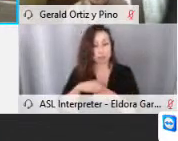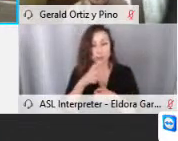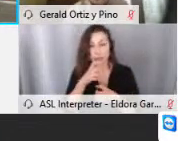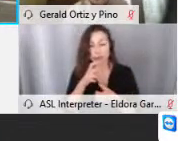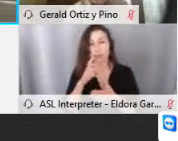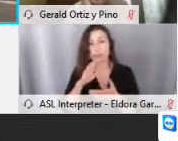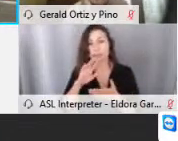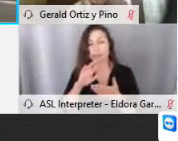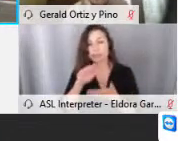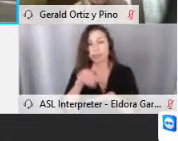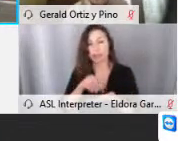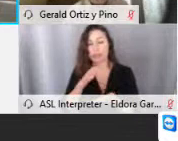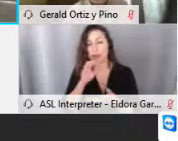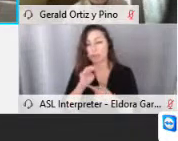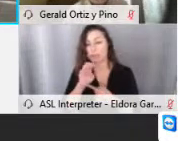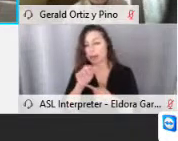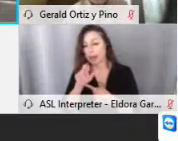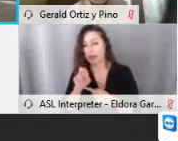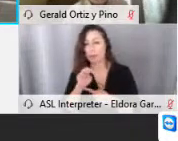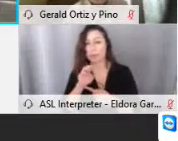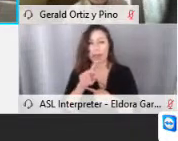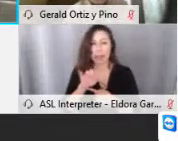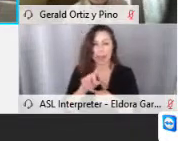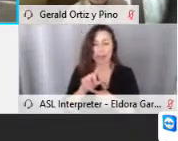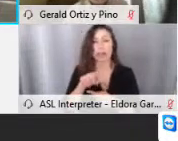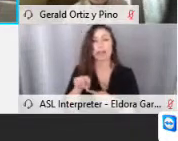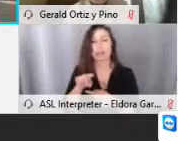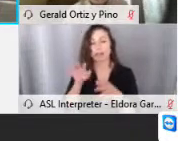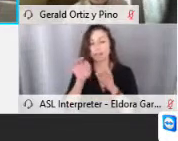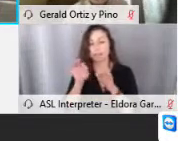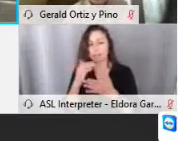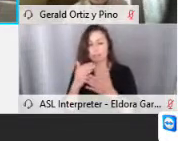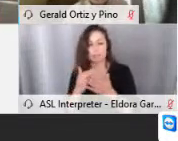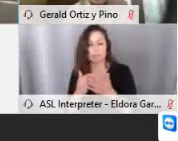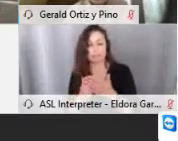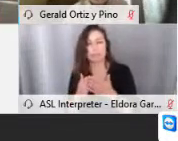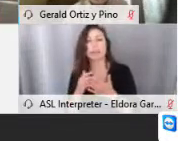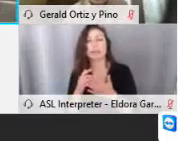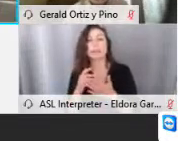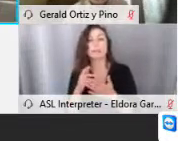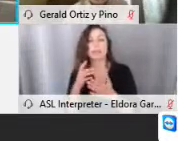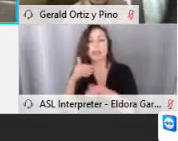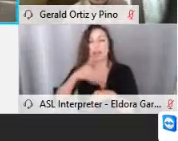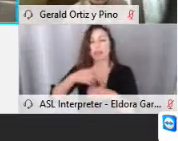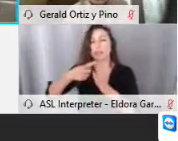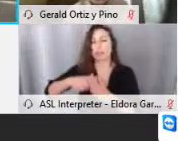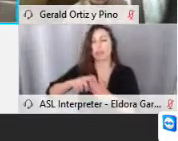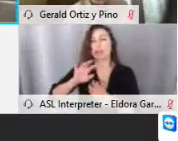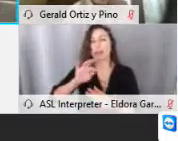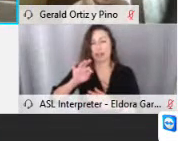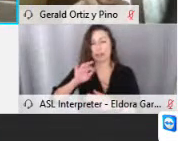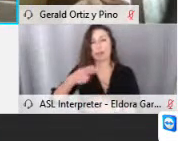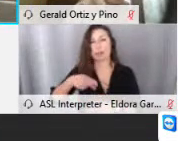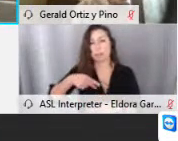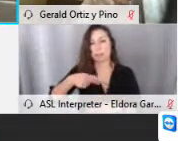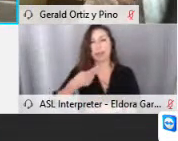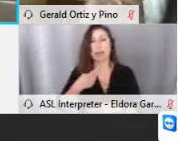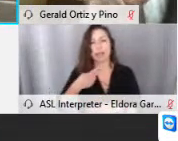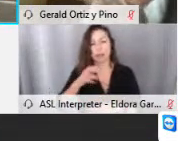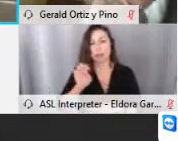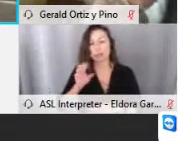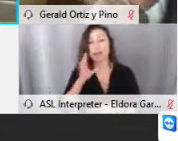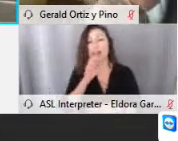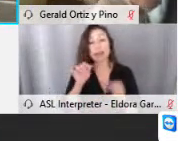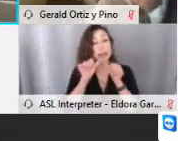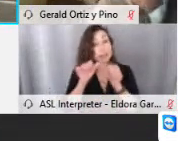encompasses the Centers for Medicare and Medicaid Services, have outlined for us or did at the beginning of the public health emergency, and those